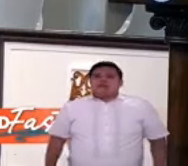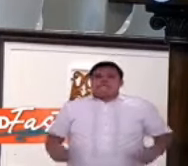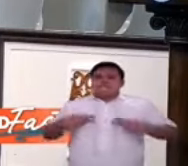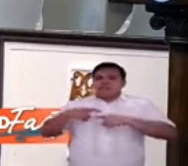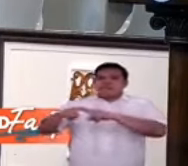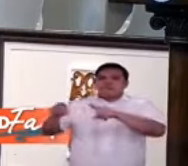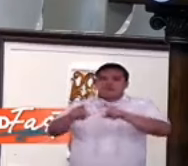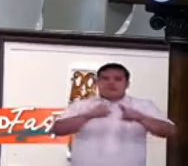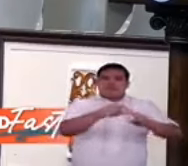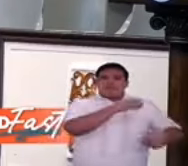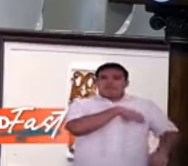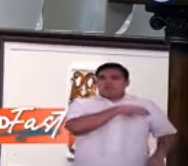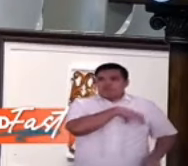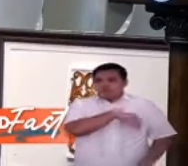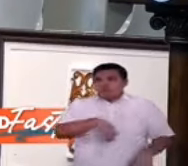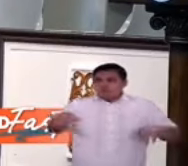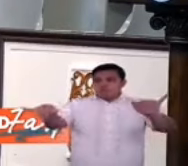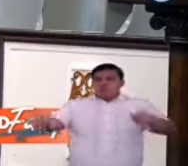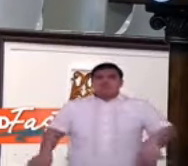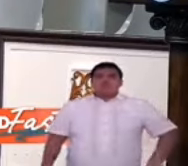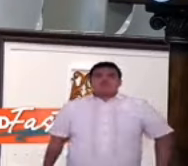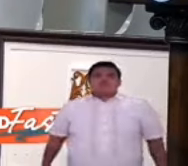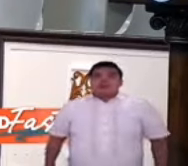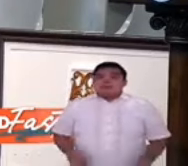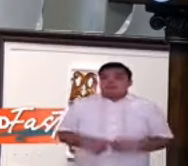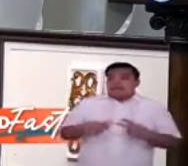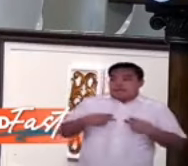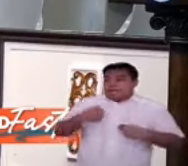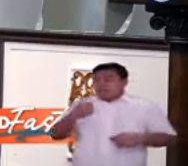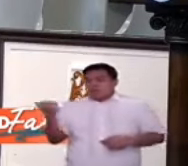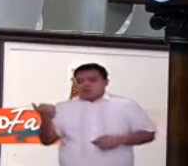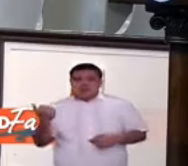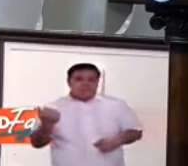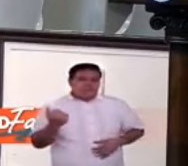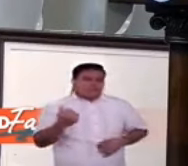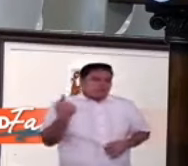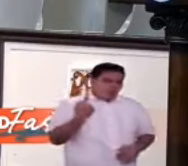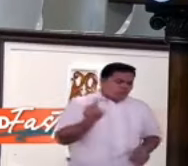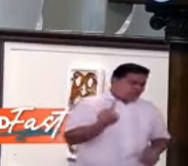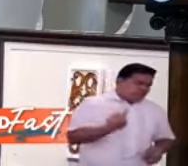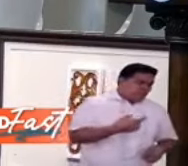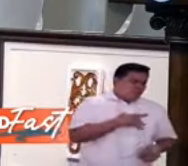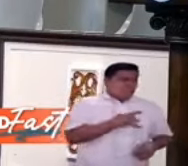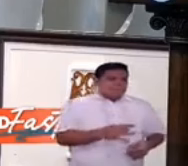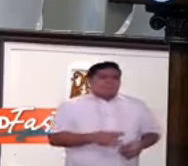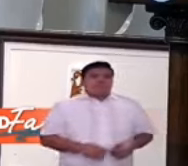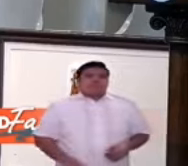Diba? Lahi-lahi na ito mga anak. Nay anak mga kaigsunan nga kanang kuan gyud,